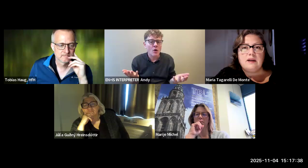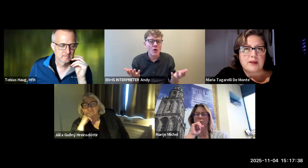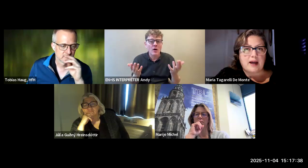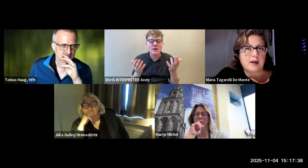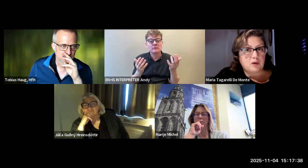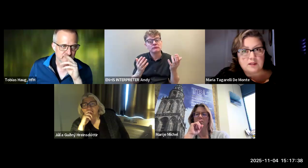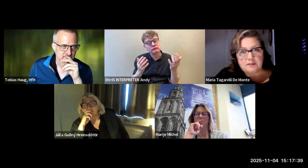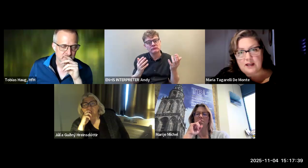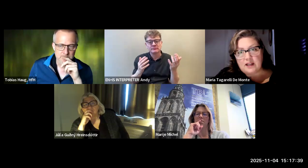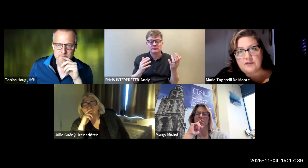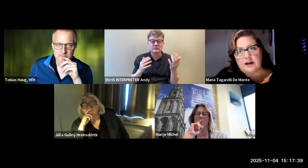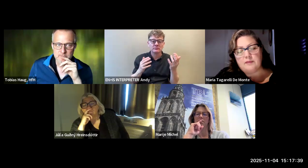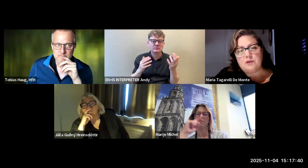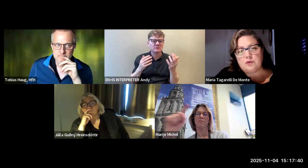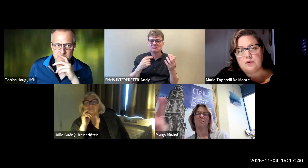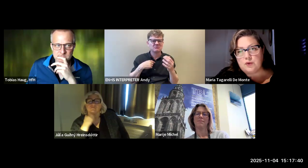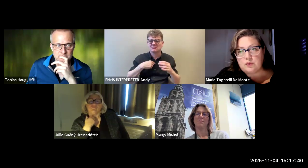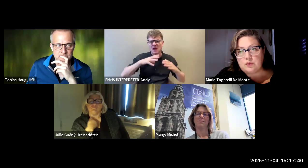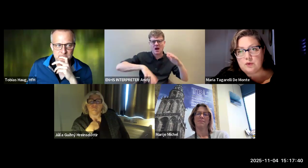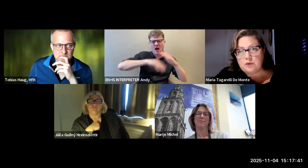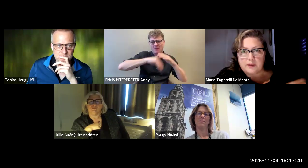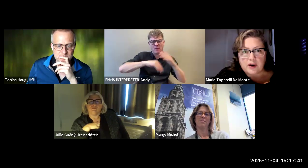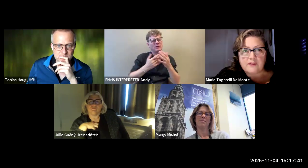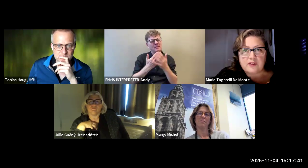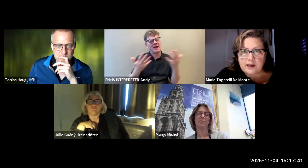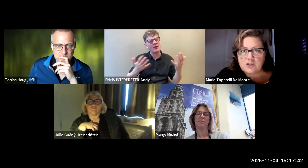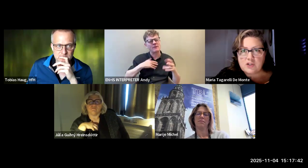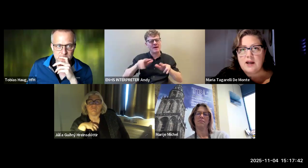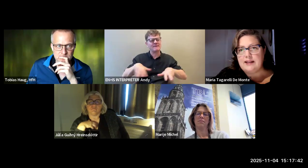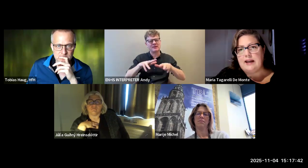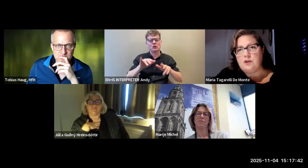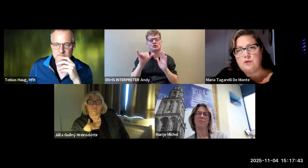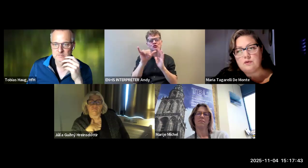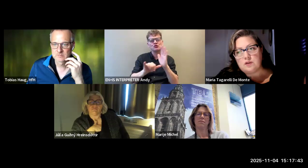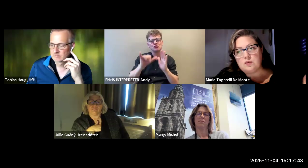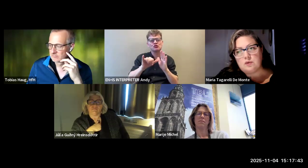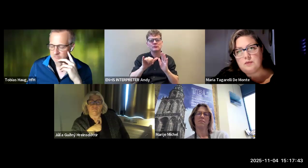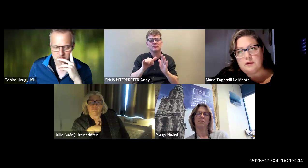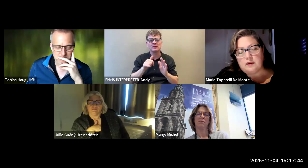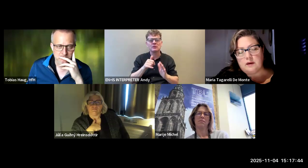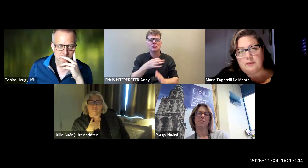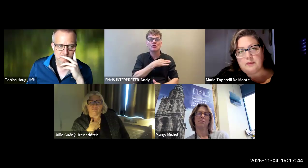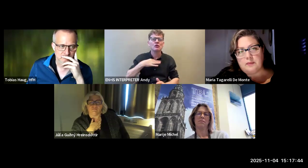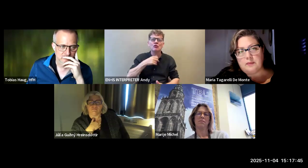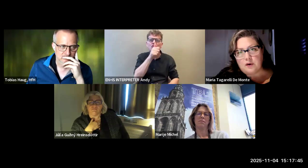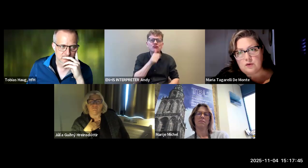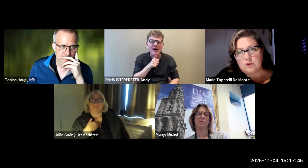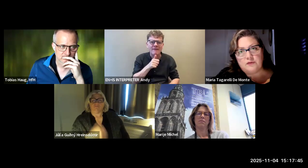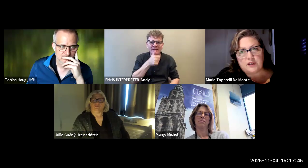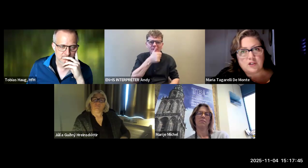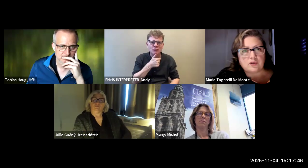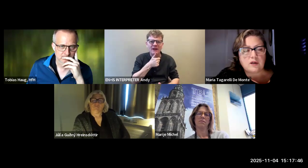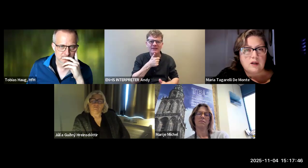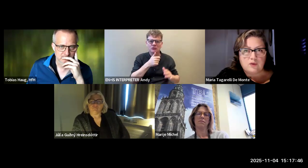better, I uploaded many of them to YouTube in a private page, and then I use the YouTube platform and